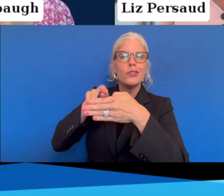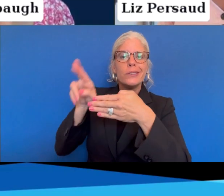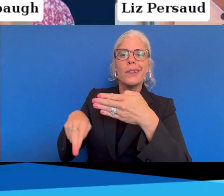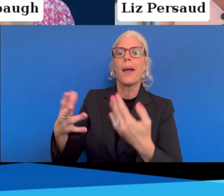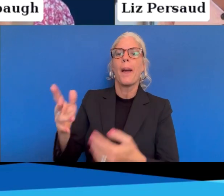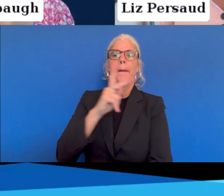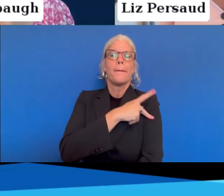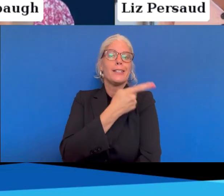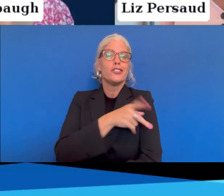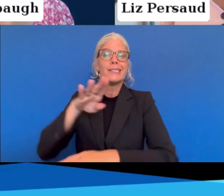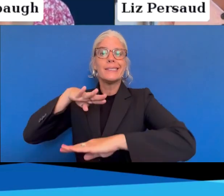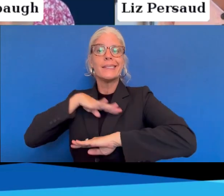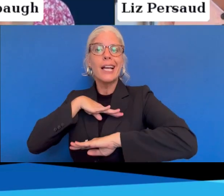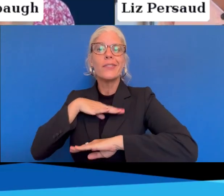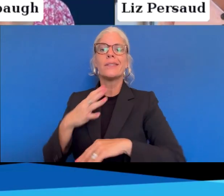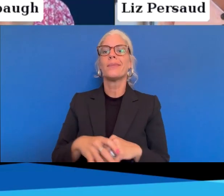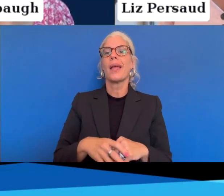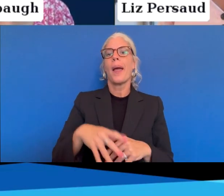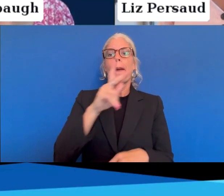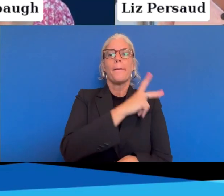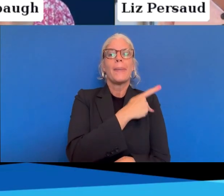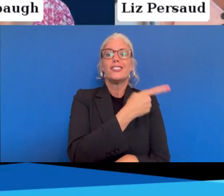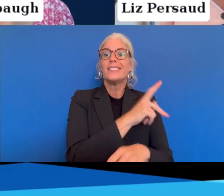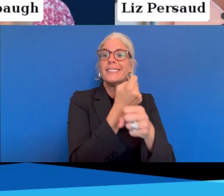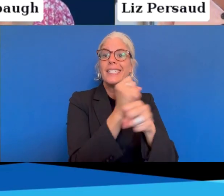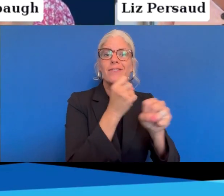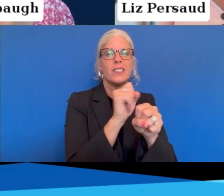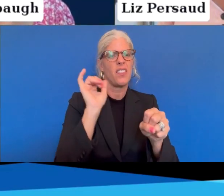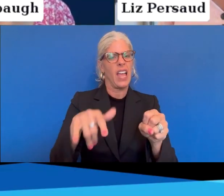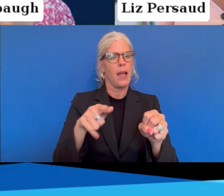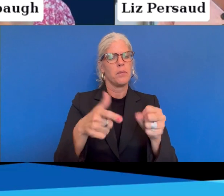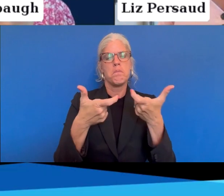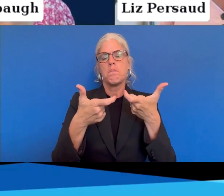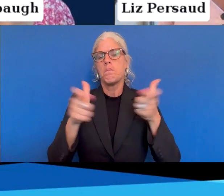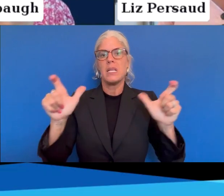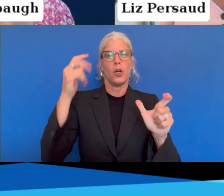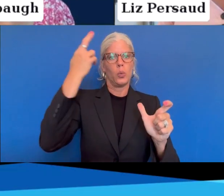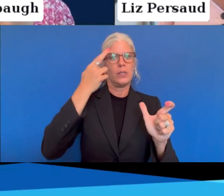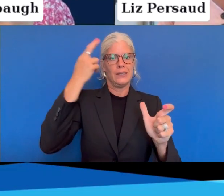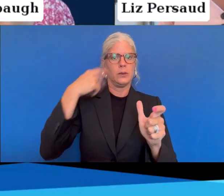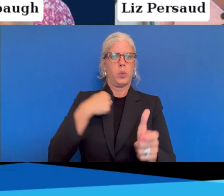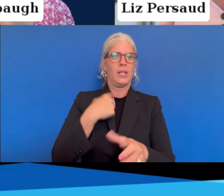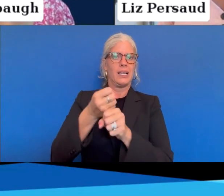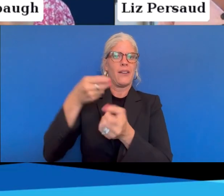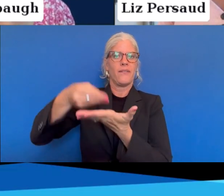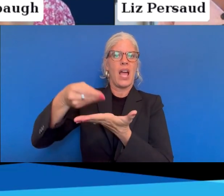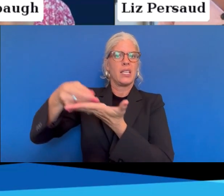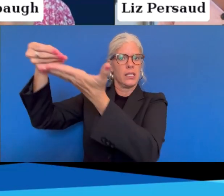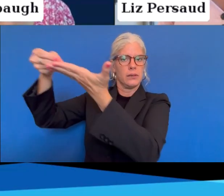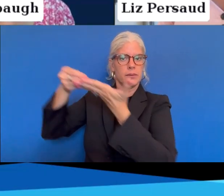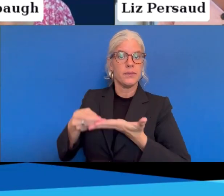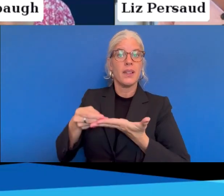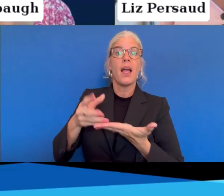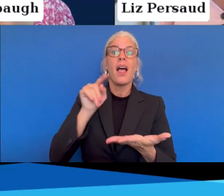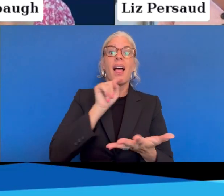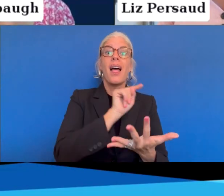satisfaction, and patient safety are huge reasons we get funded, things